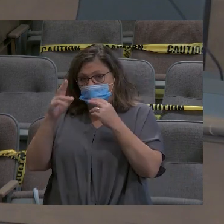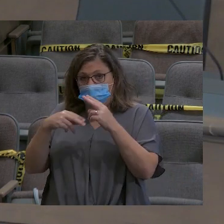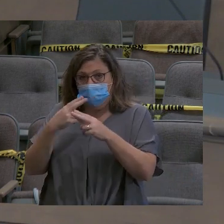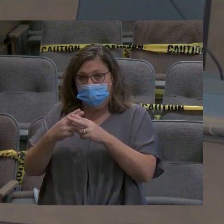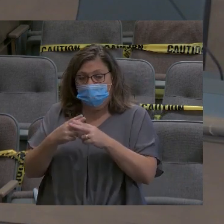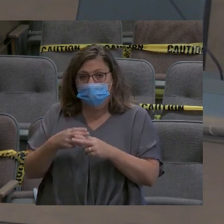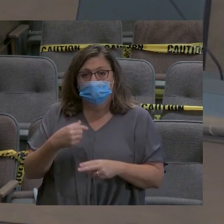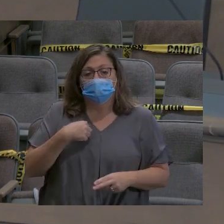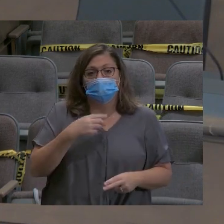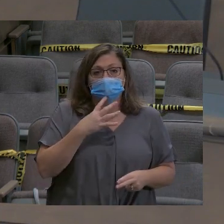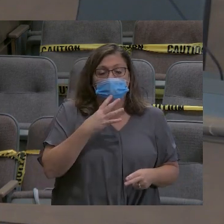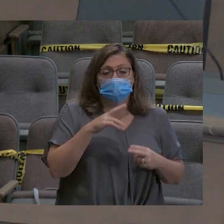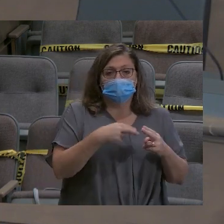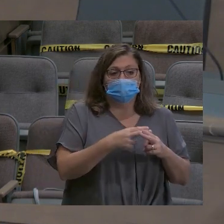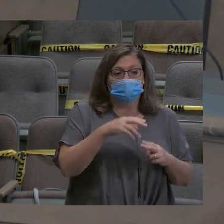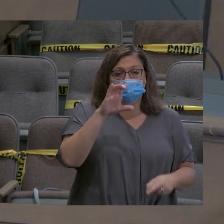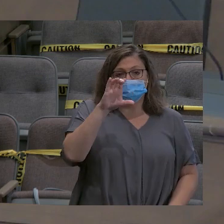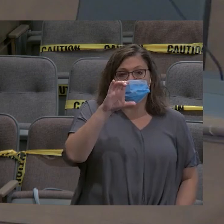census.